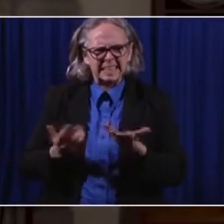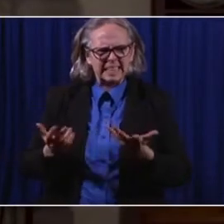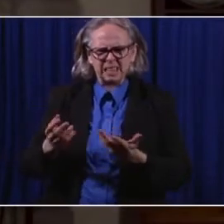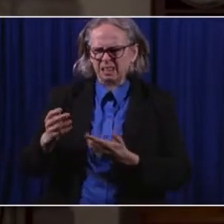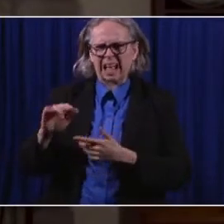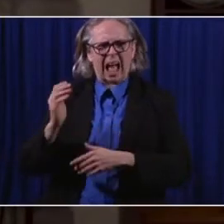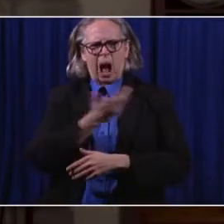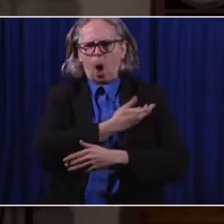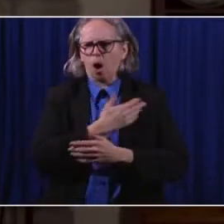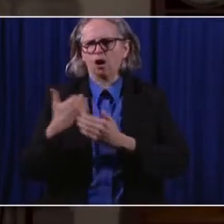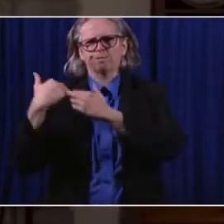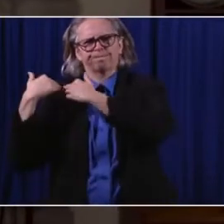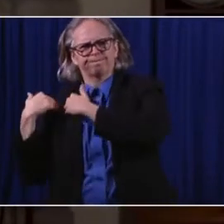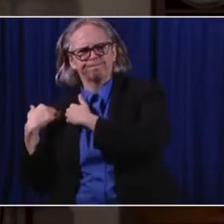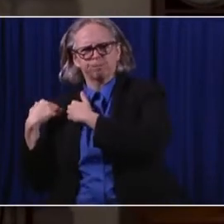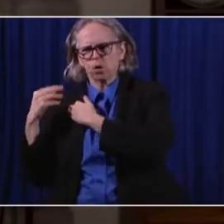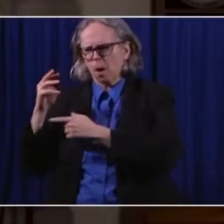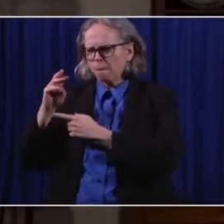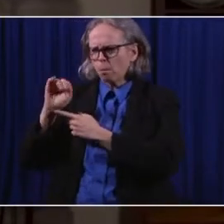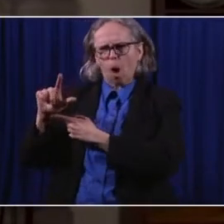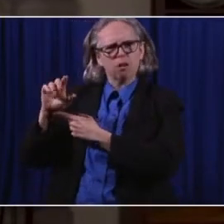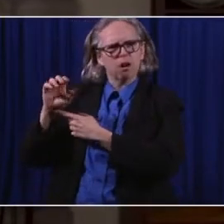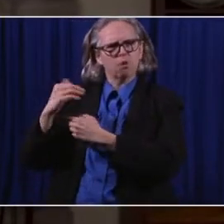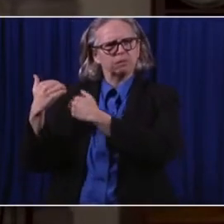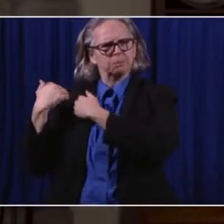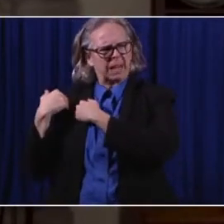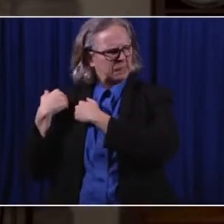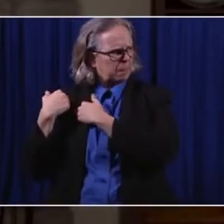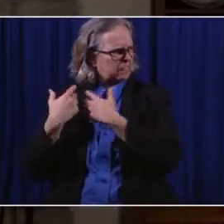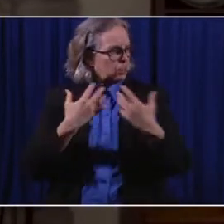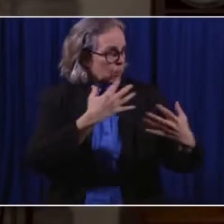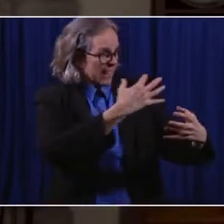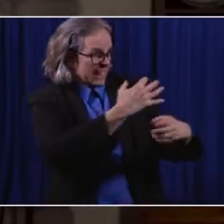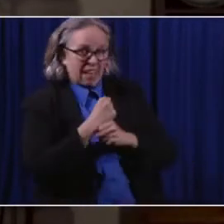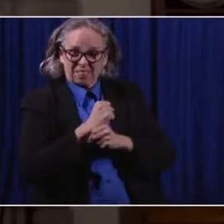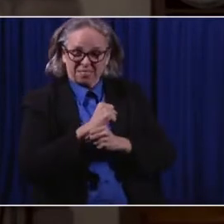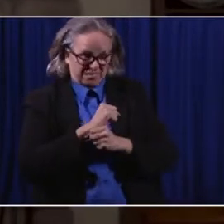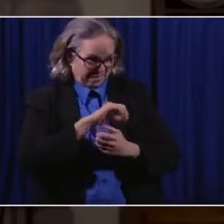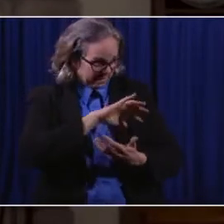quickly as we can. I want to talk a little bit about that today.